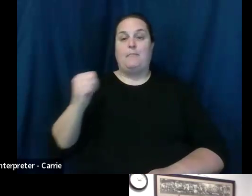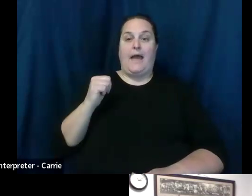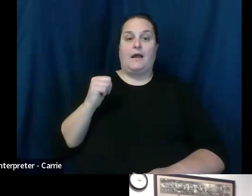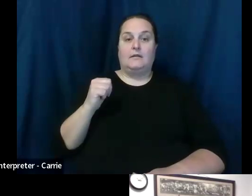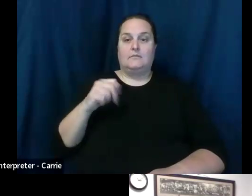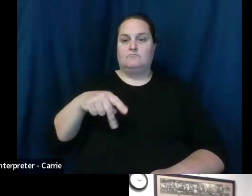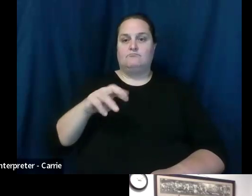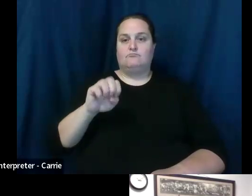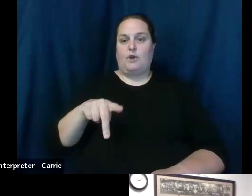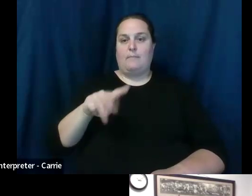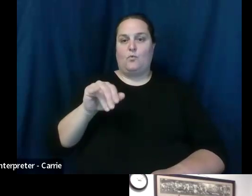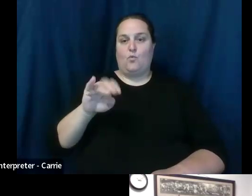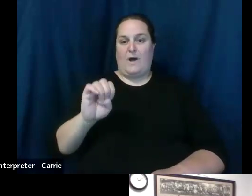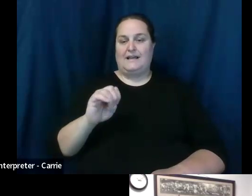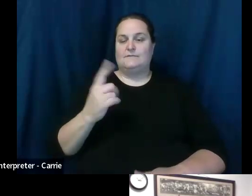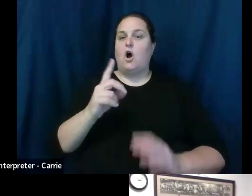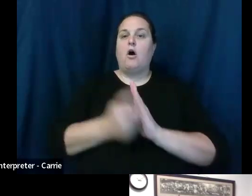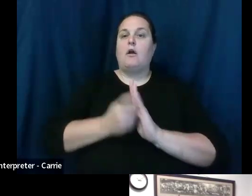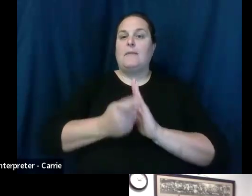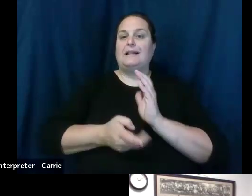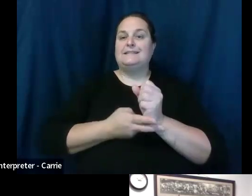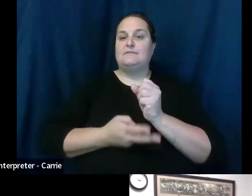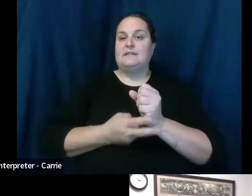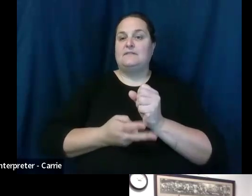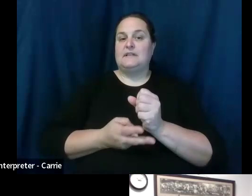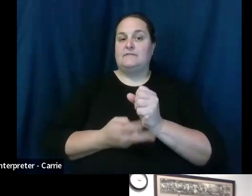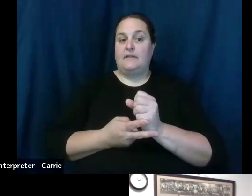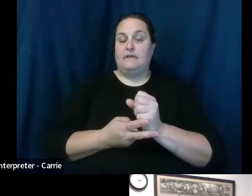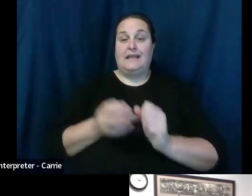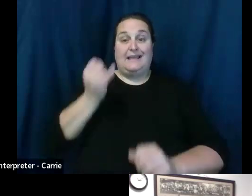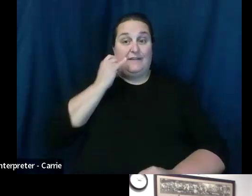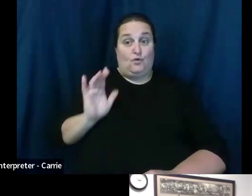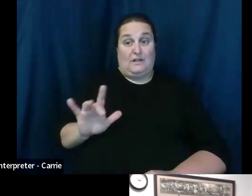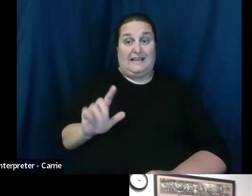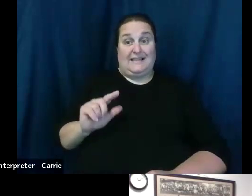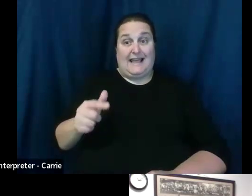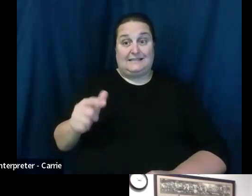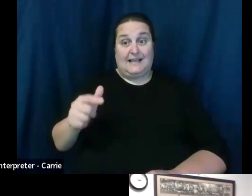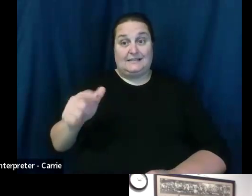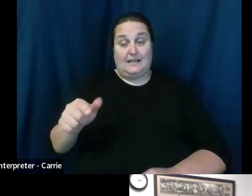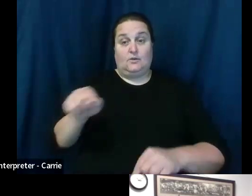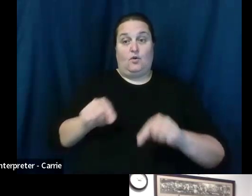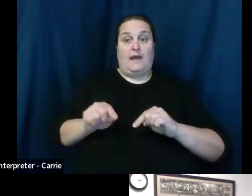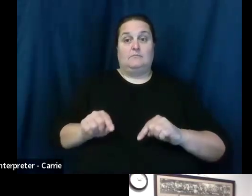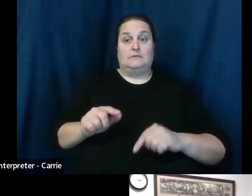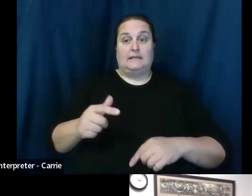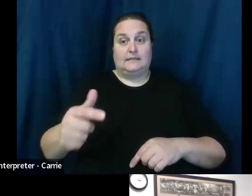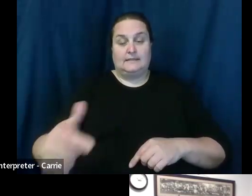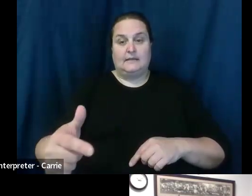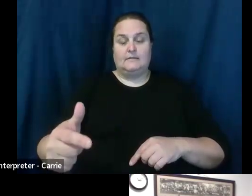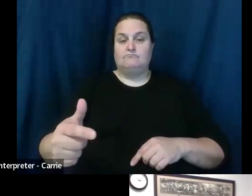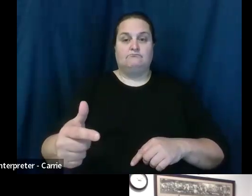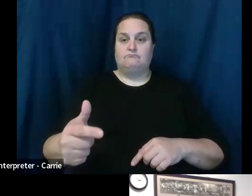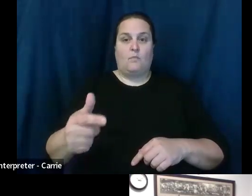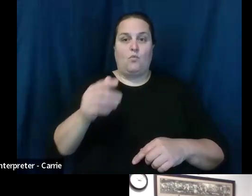will save your answers. So as long as you're clicking those buttons, you are able to just come back right where